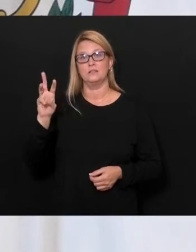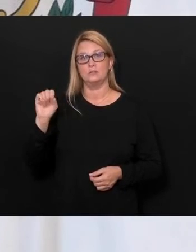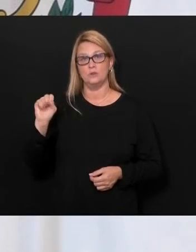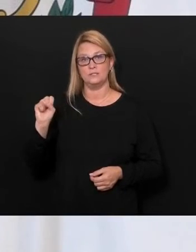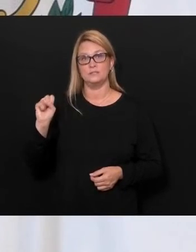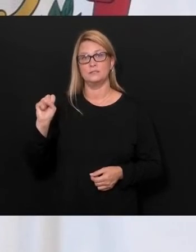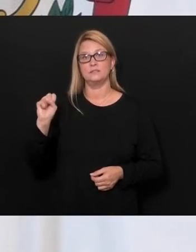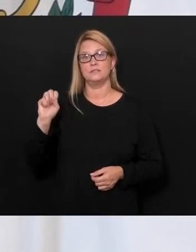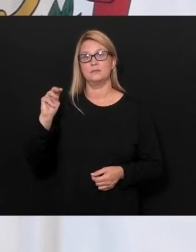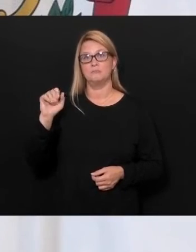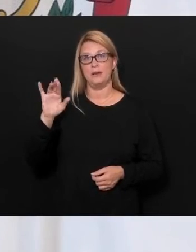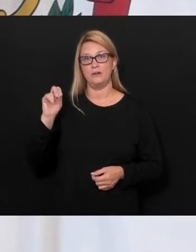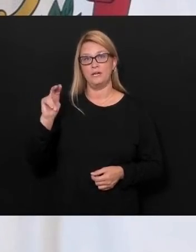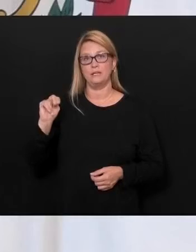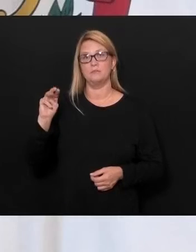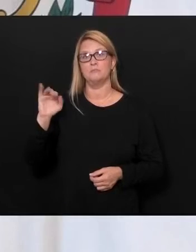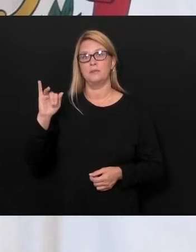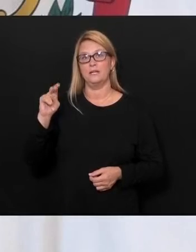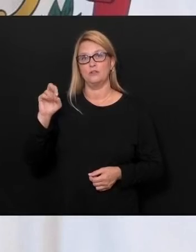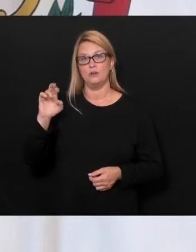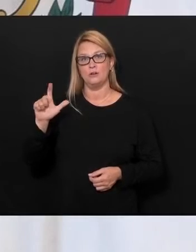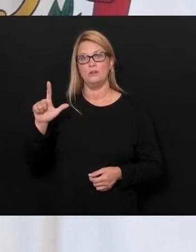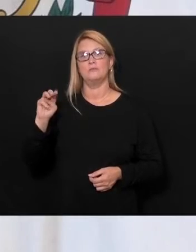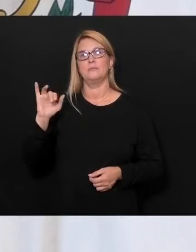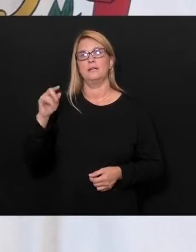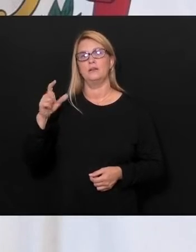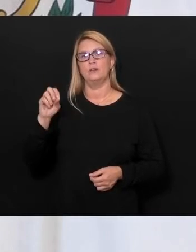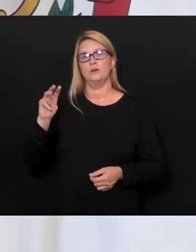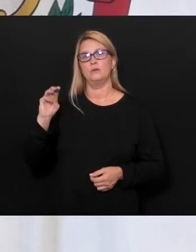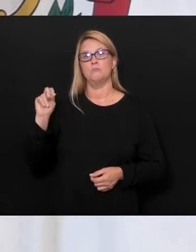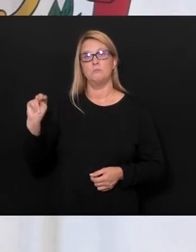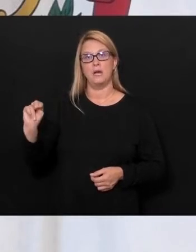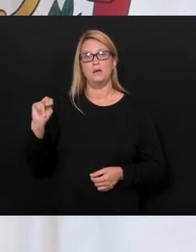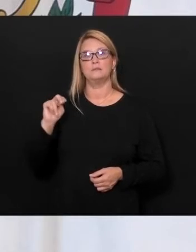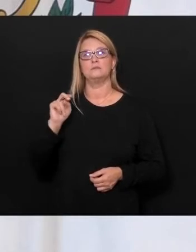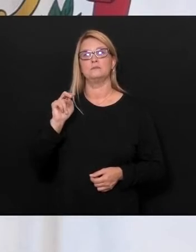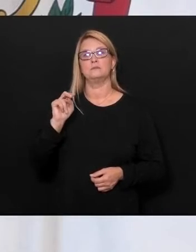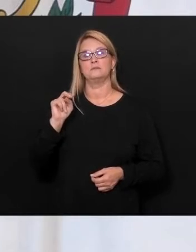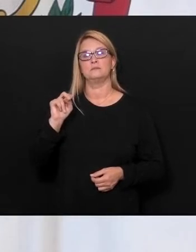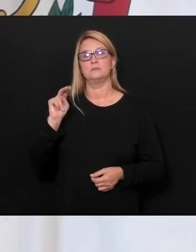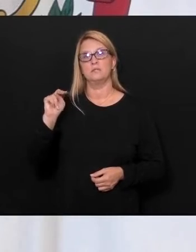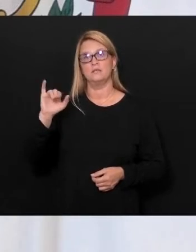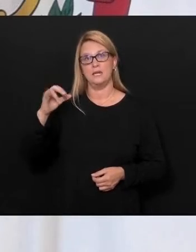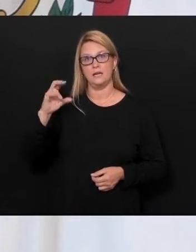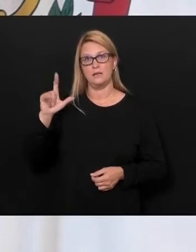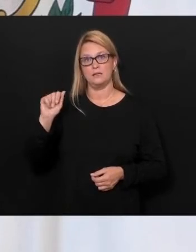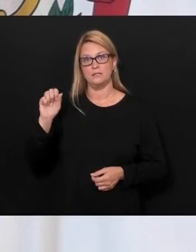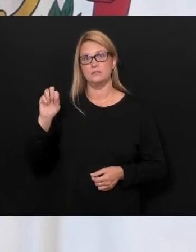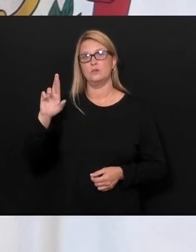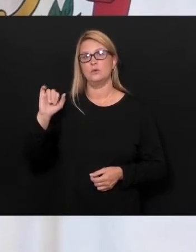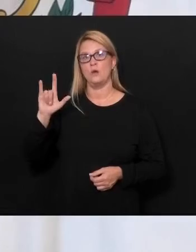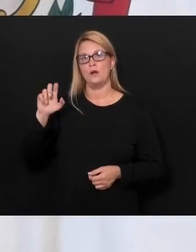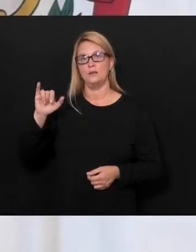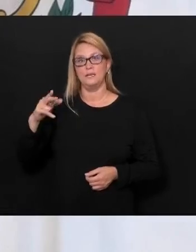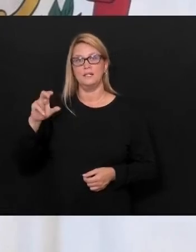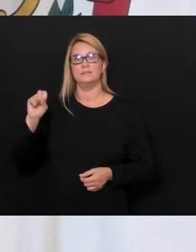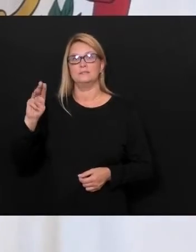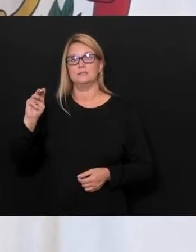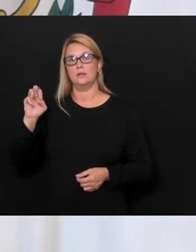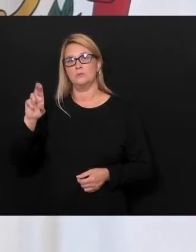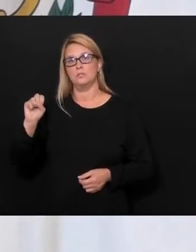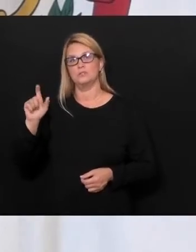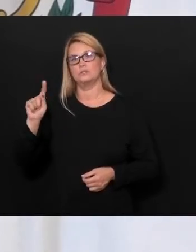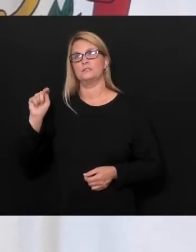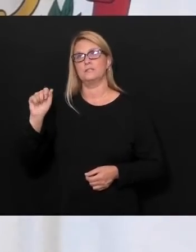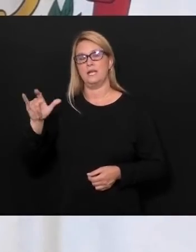Lewis, Marion, Mineral, Mingo, Monongahela County, Nicholas, Raleigh, Summers, Taylor, Webster,